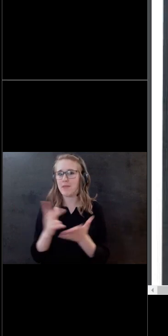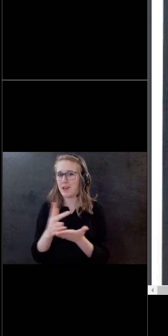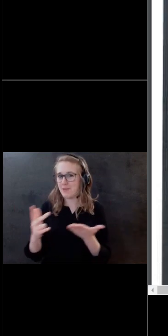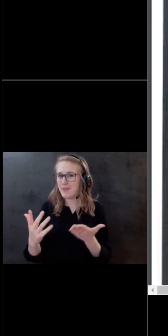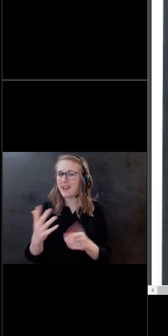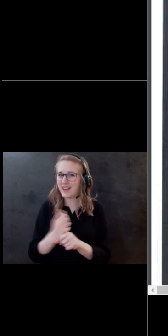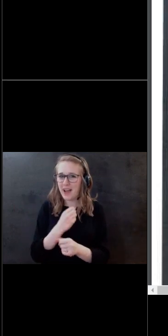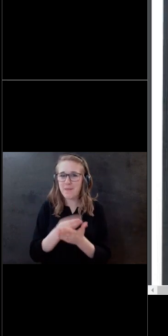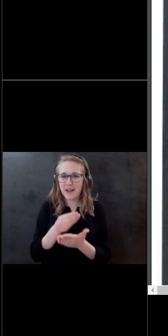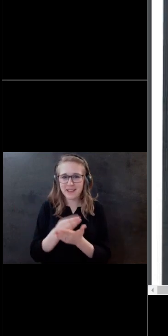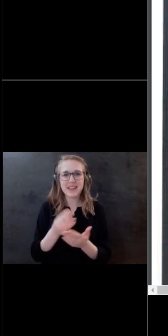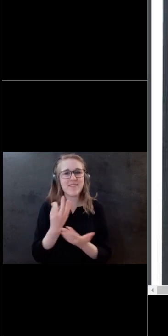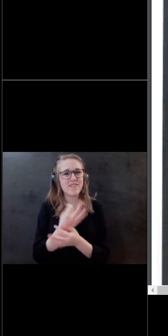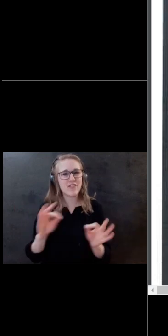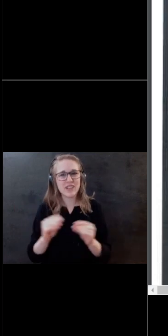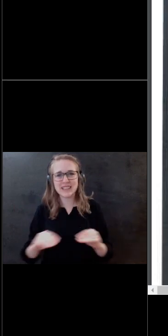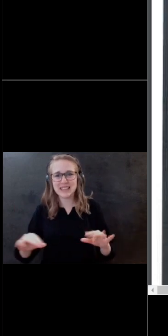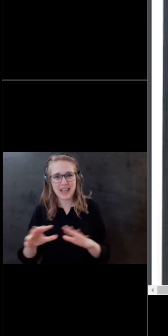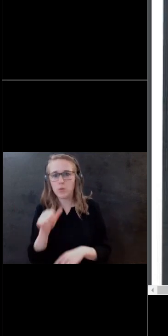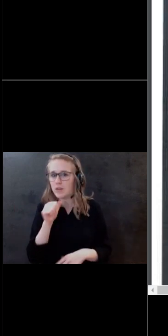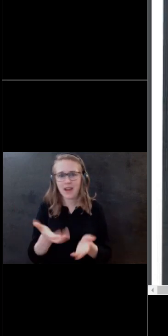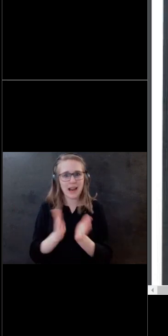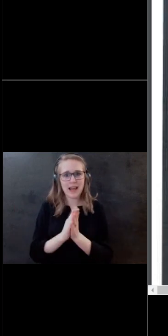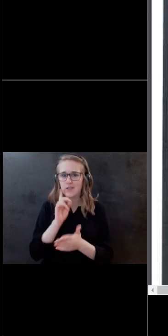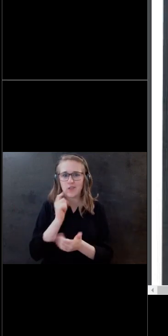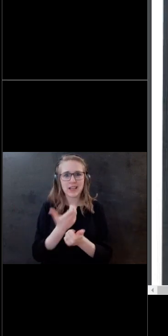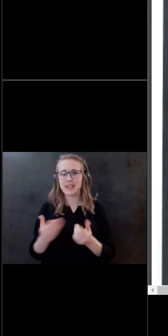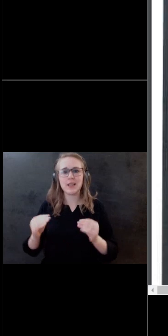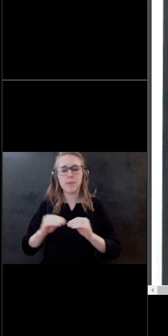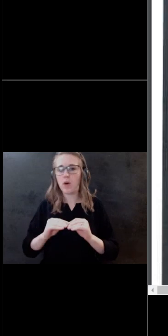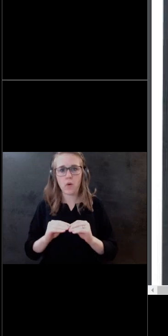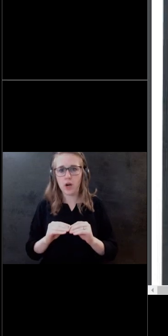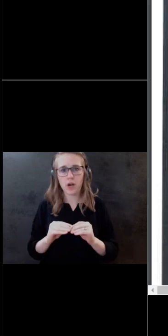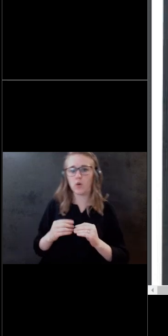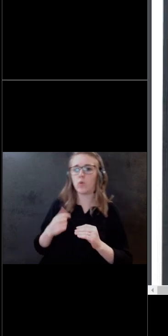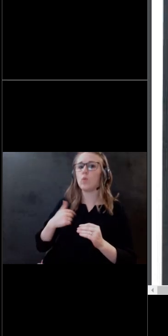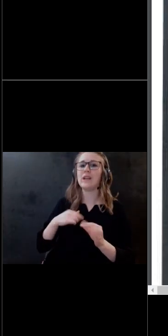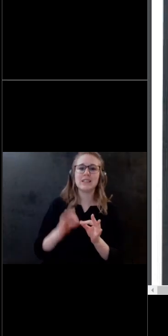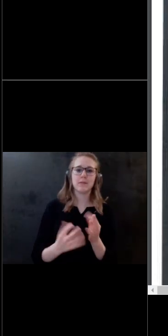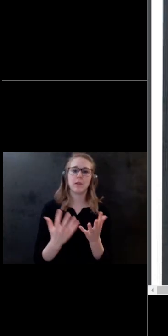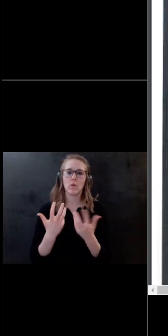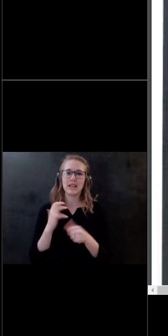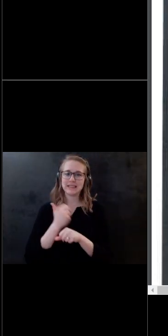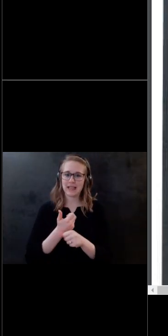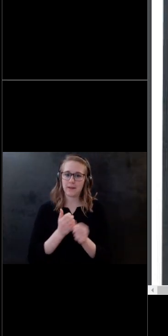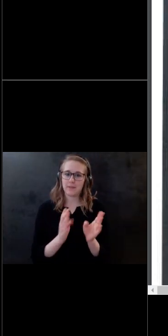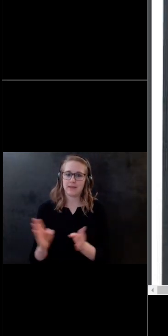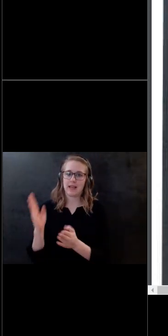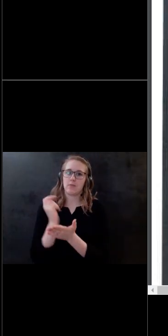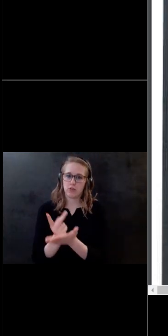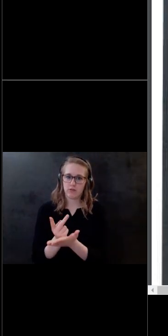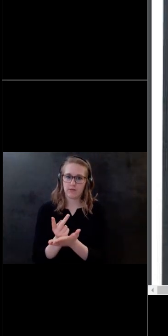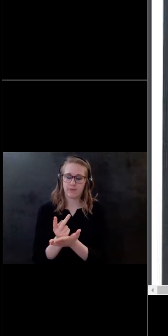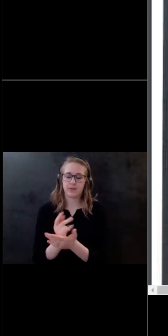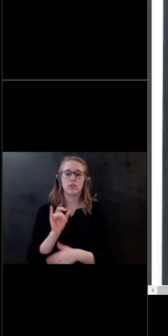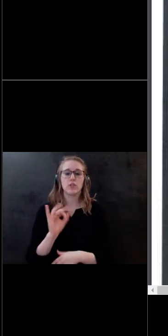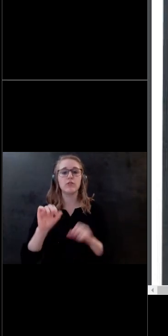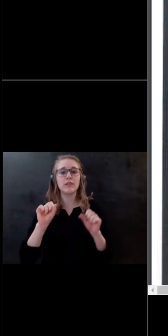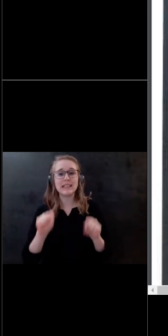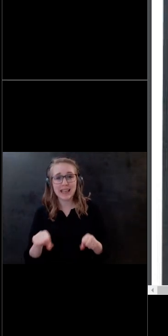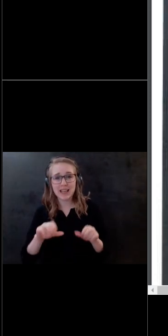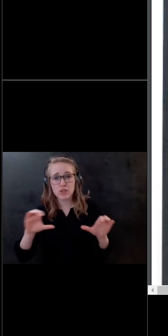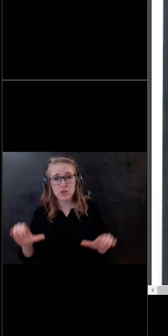free land. We're not asking for anything more. We just want to get a plan approved. So if there's a way for us to do this